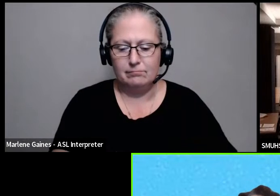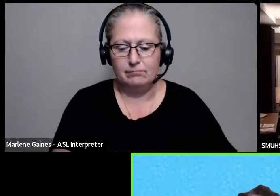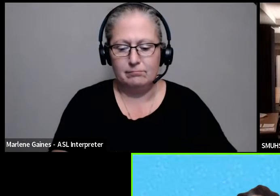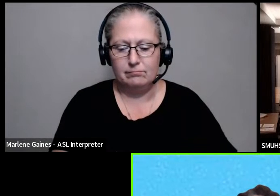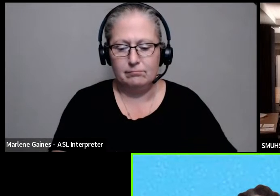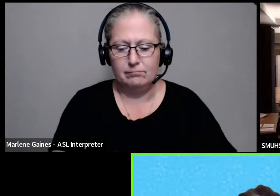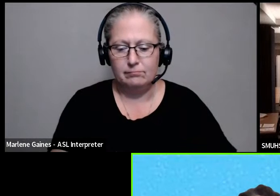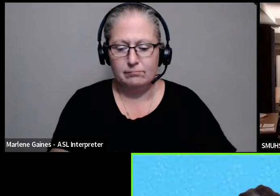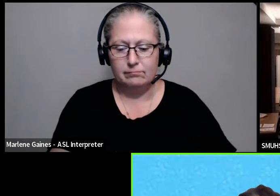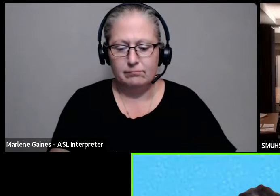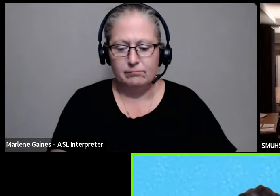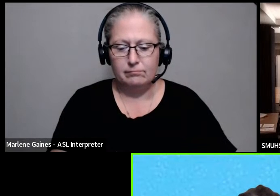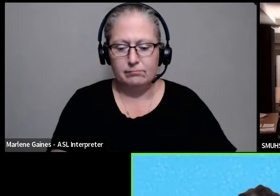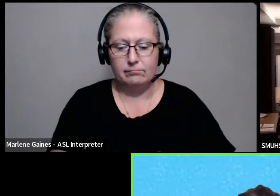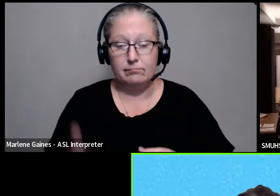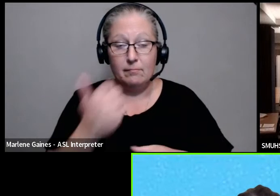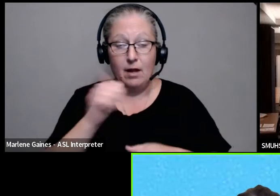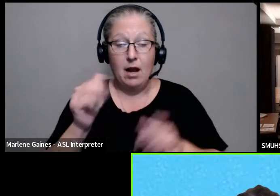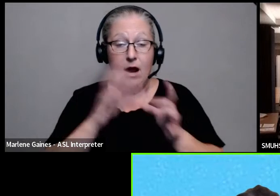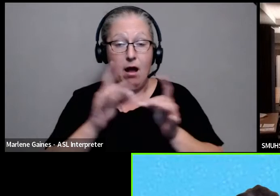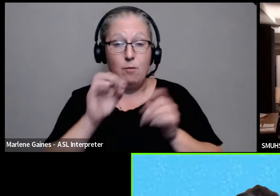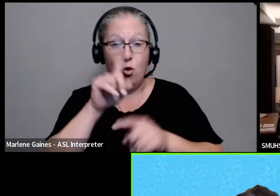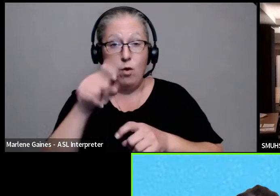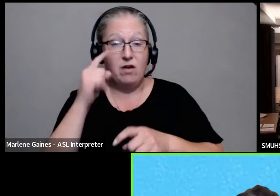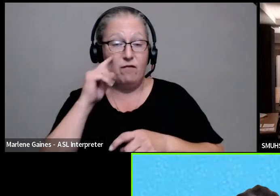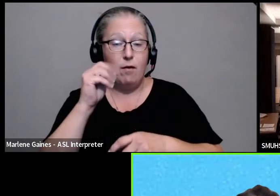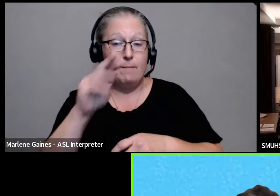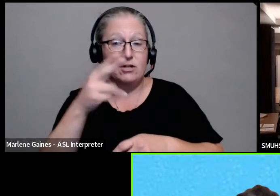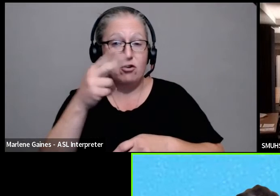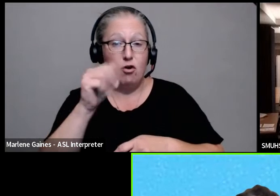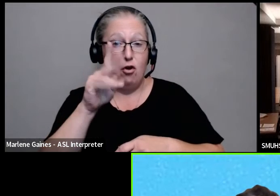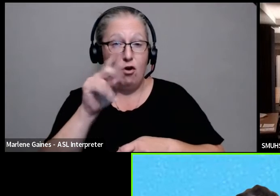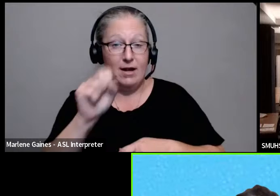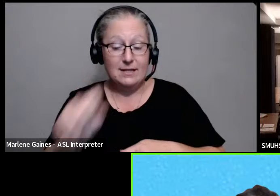so any other comments or questions for Mr. Hawkins?